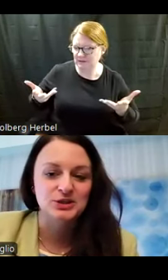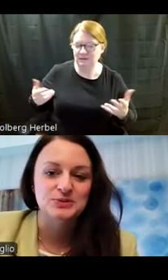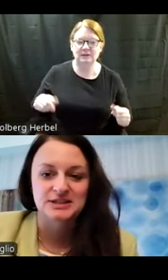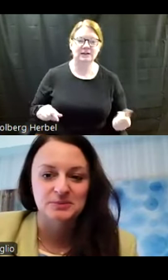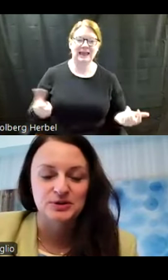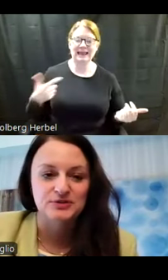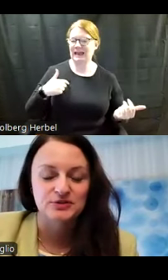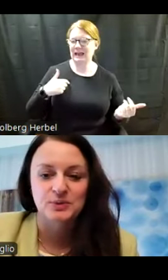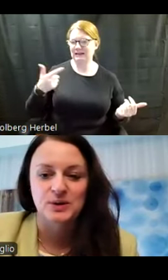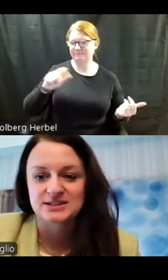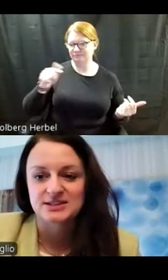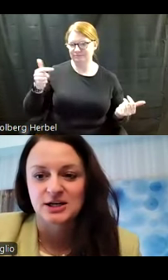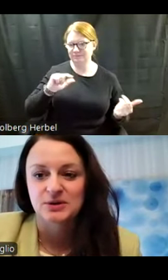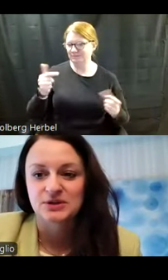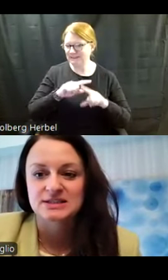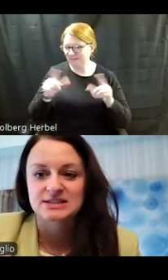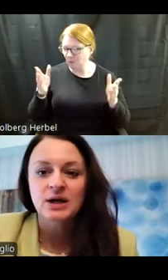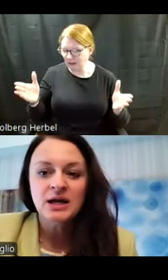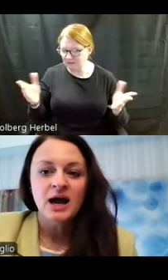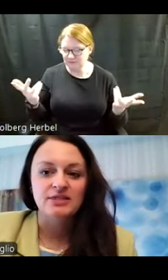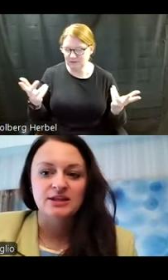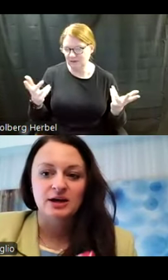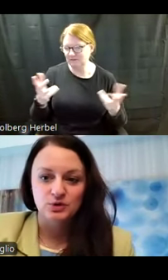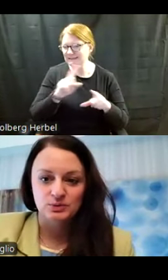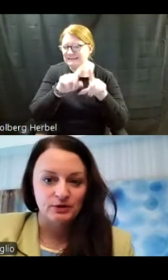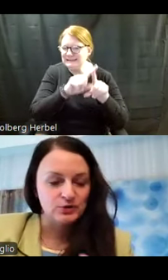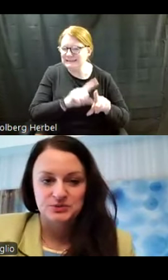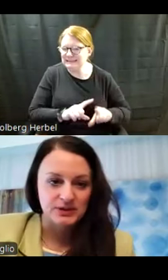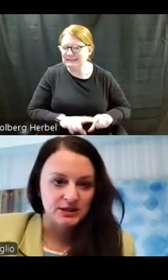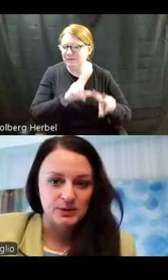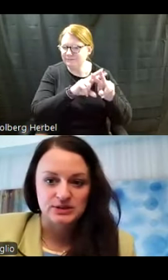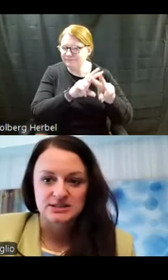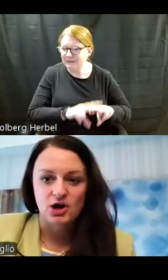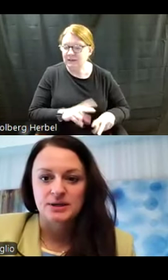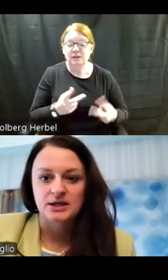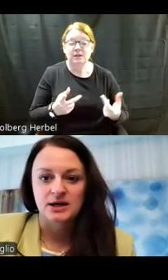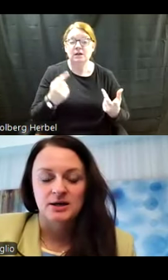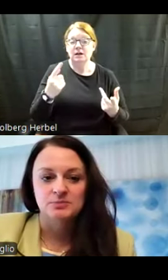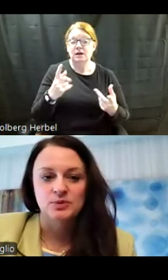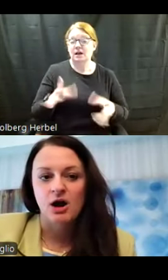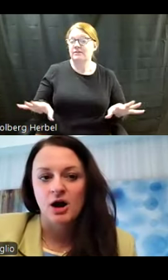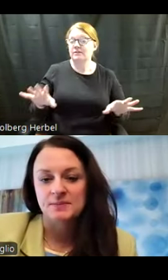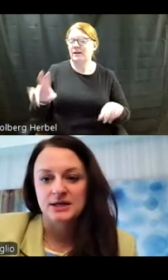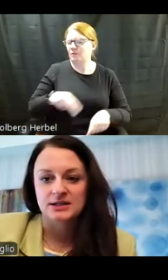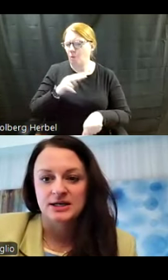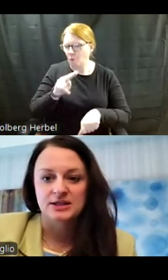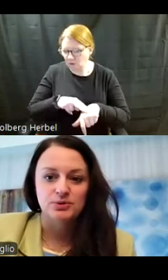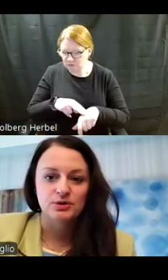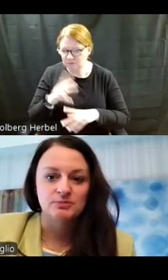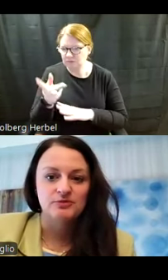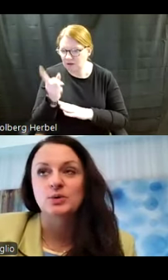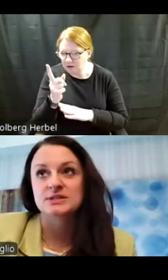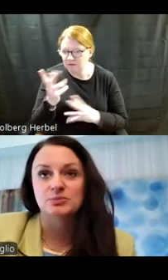interchangeably used a number of different ways to talk about this. So I think, of course, when we think about this topic, we automatically, I